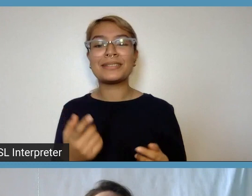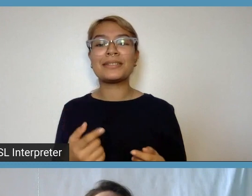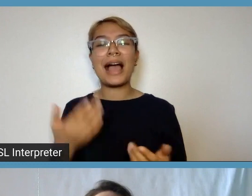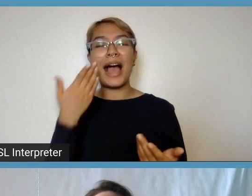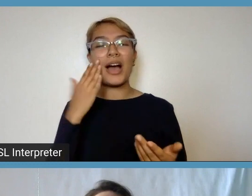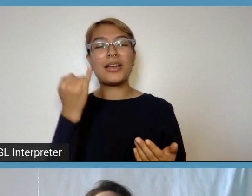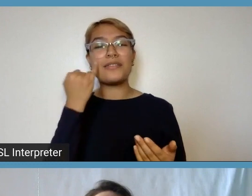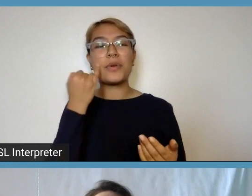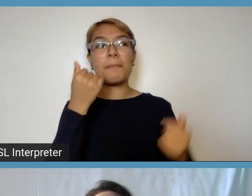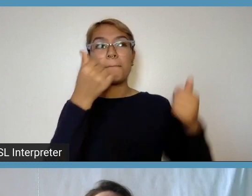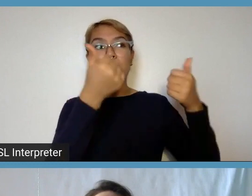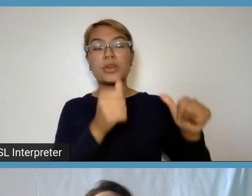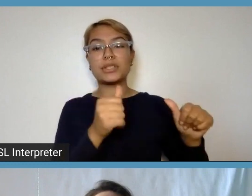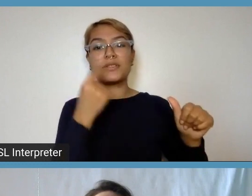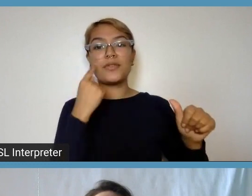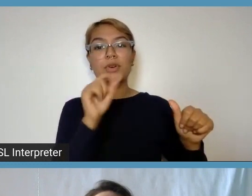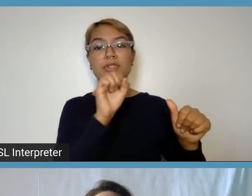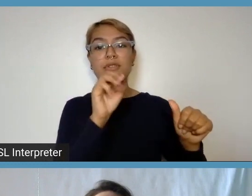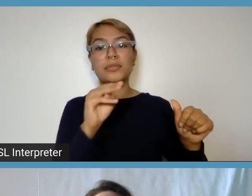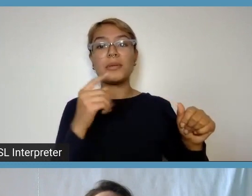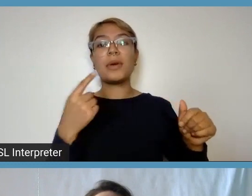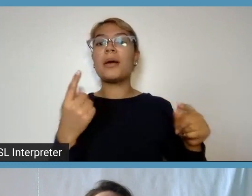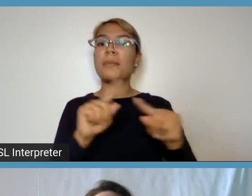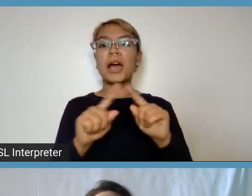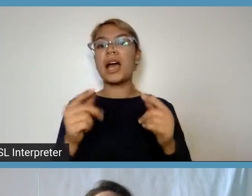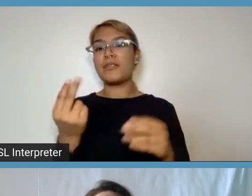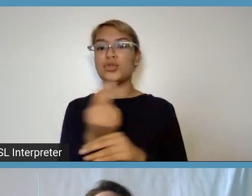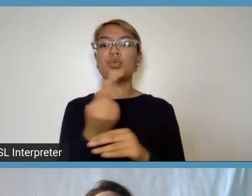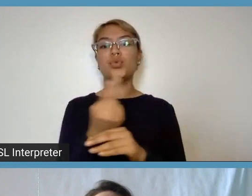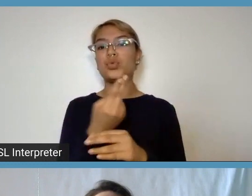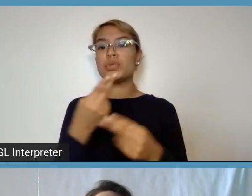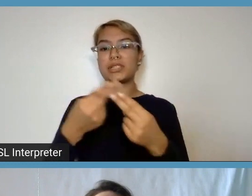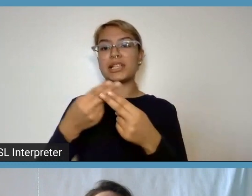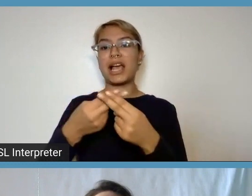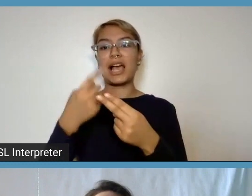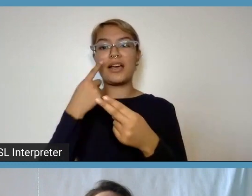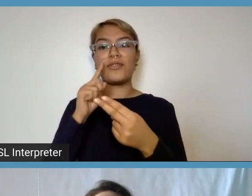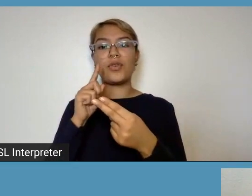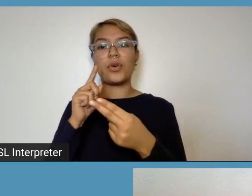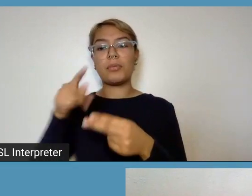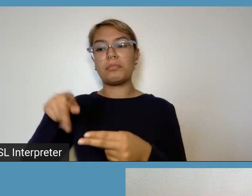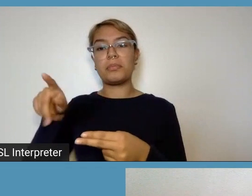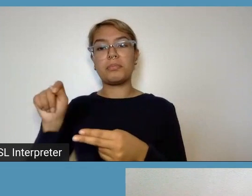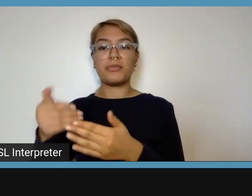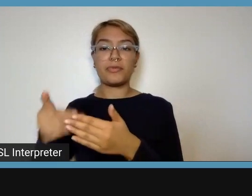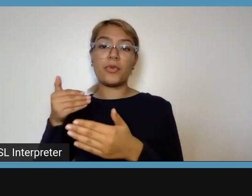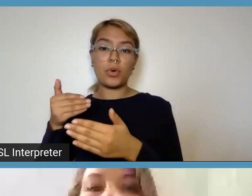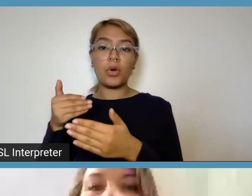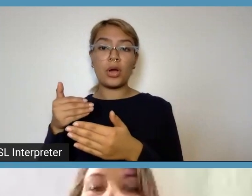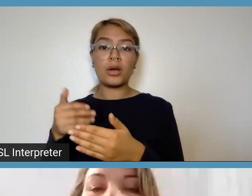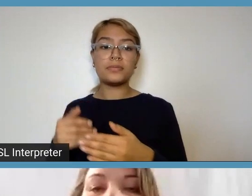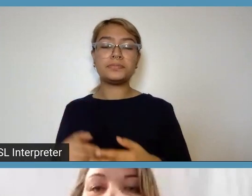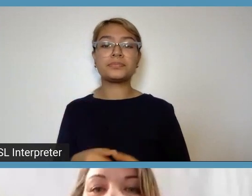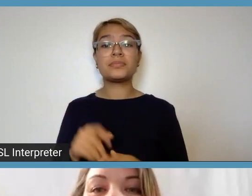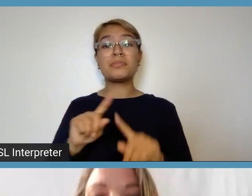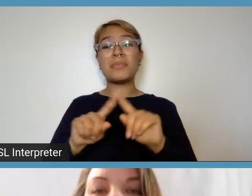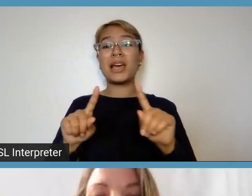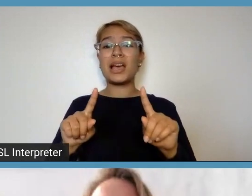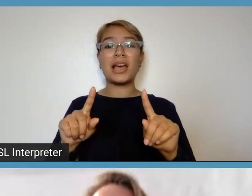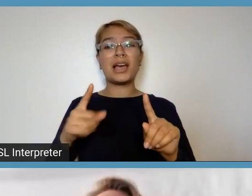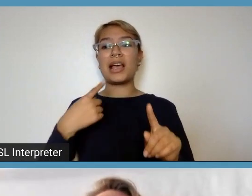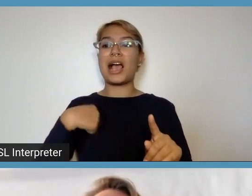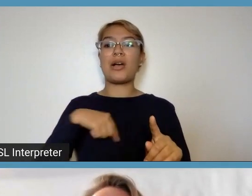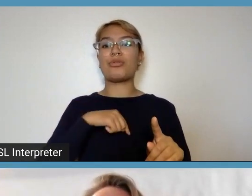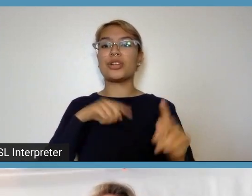that to social, but I did use a slide of him in a slideshow right away after that all happened. So, but our nature